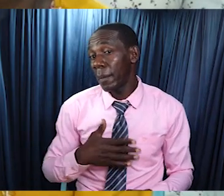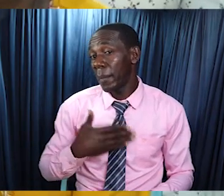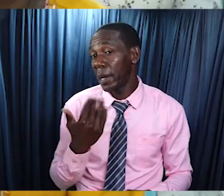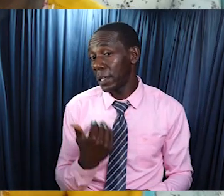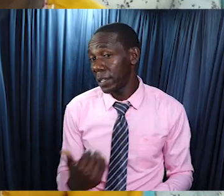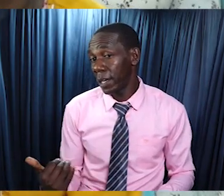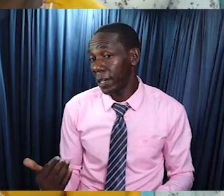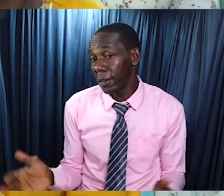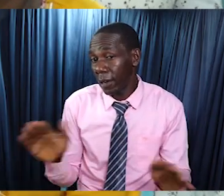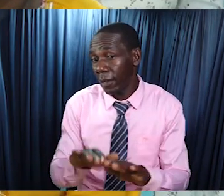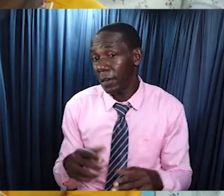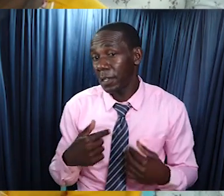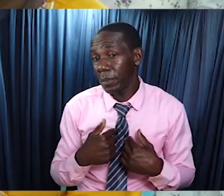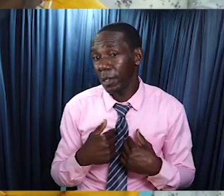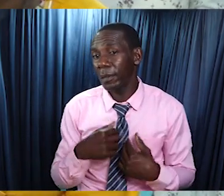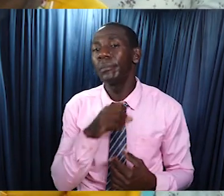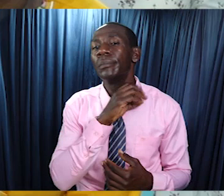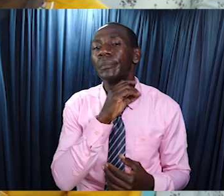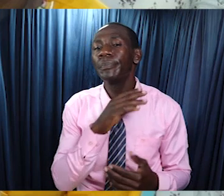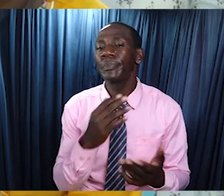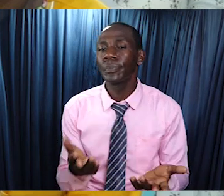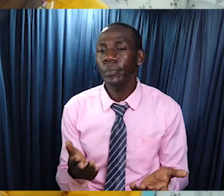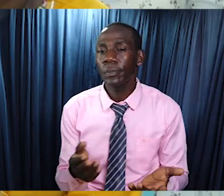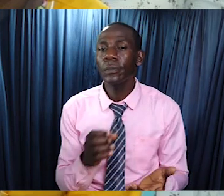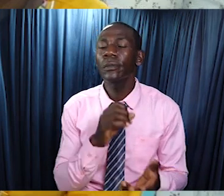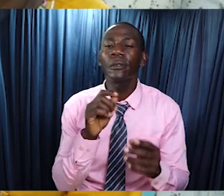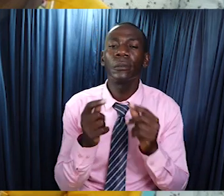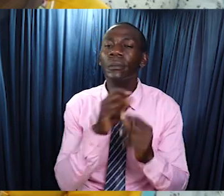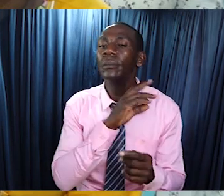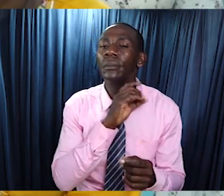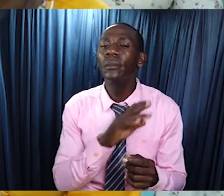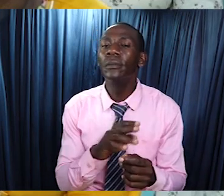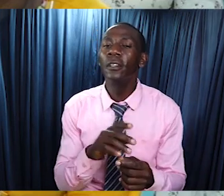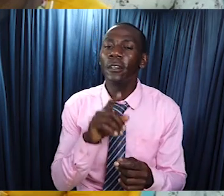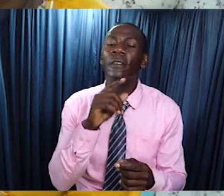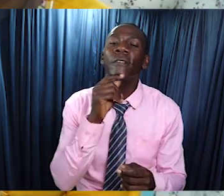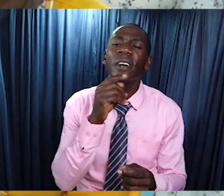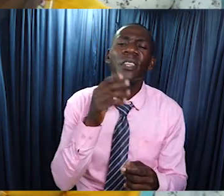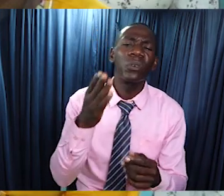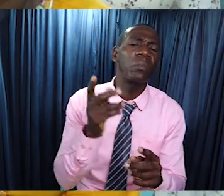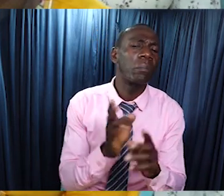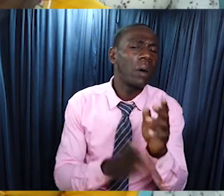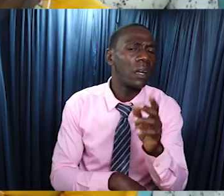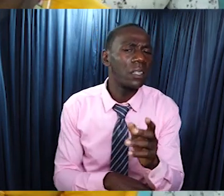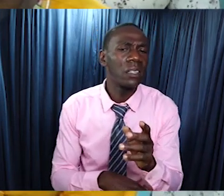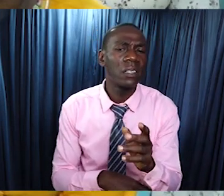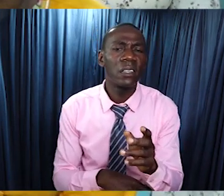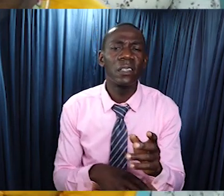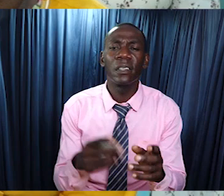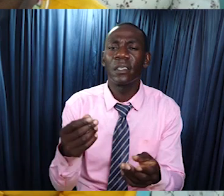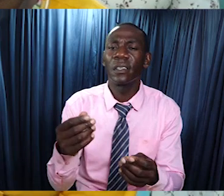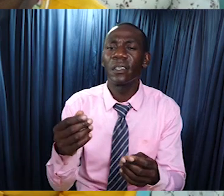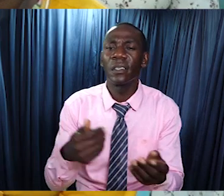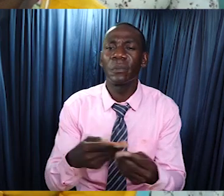Kufunika shuka. Covering with the sheet. Leo ni kutonungunika. Today is not murmuring. Kutolaumu. Not blaming. Baba huyu ni mtu wa aina gani huyu? Which type of a father is this? Pesa